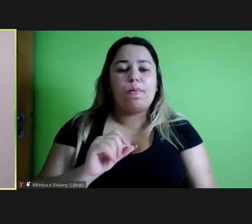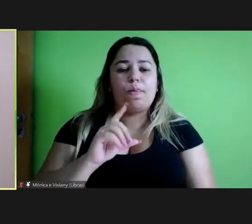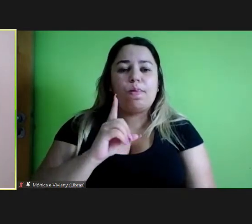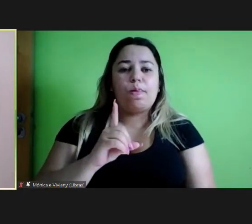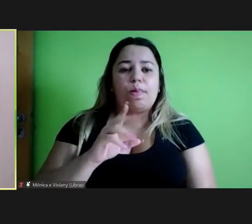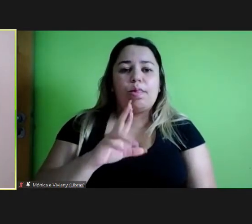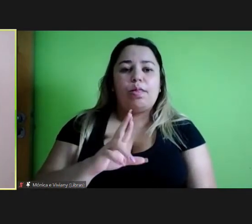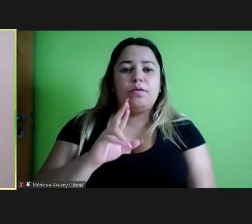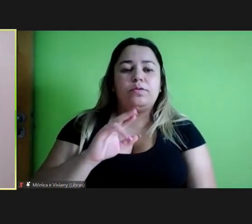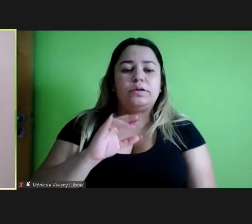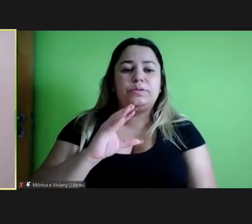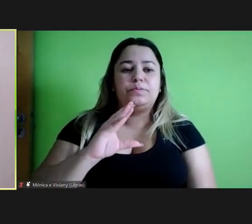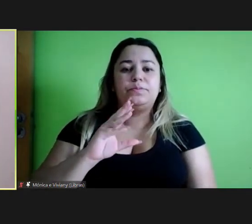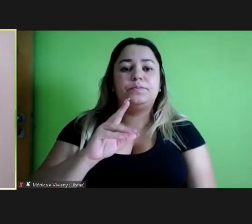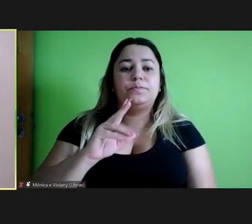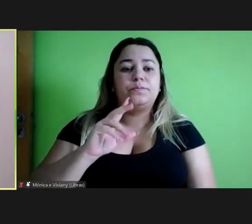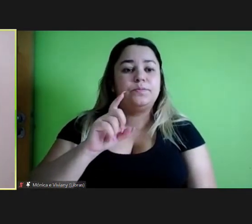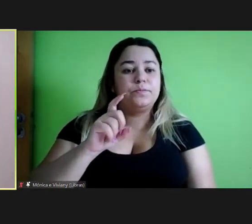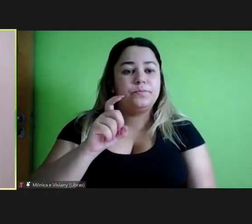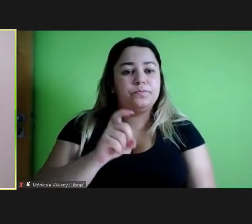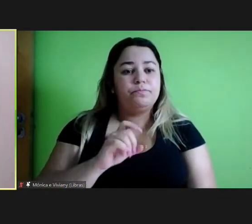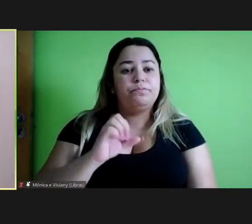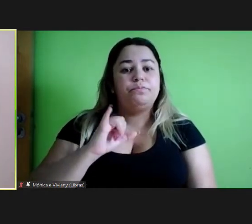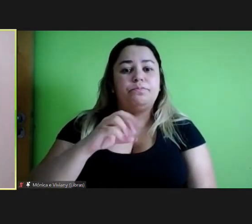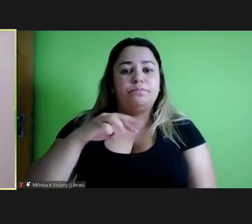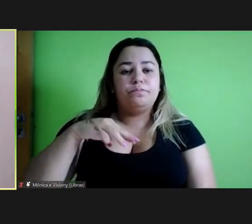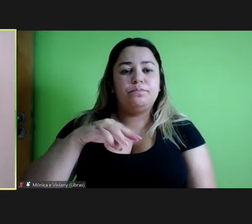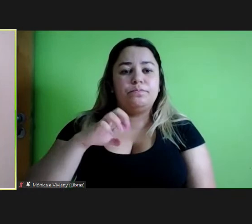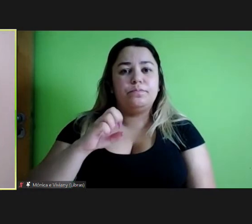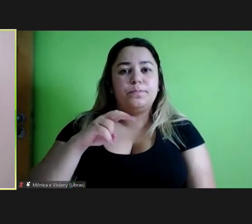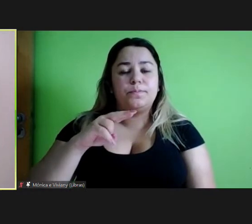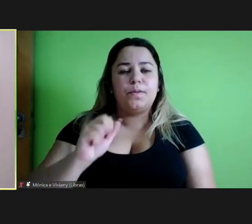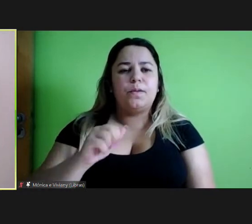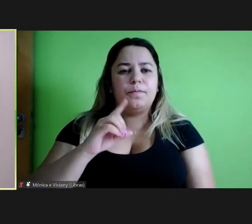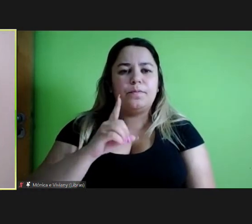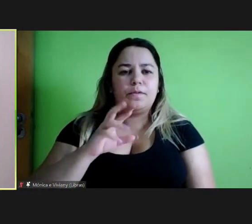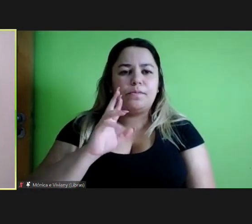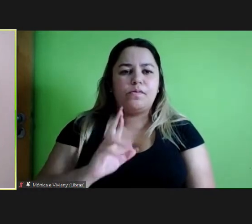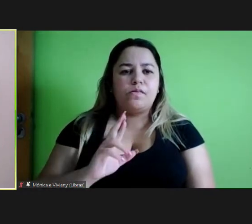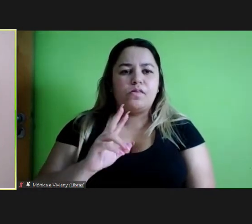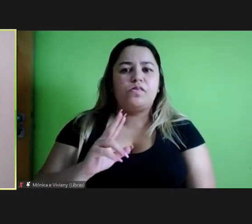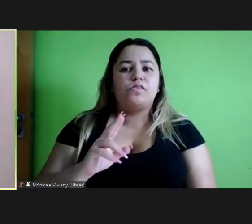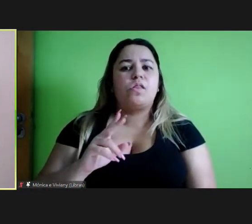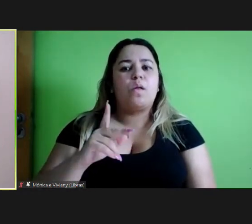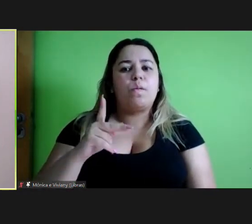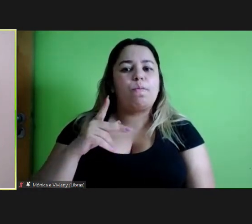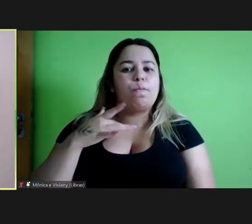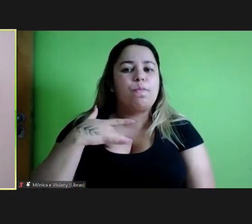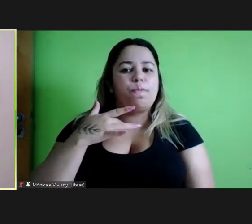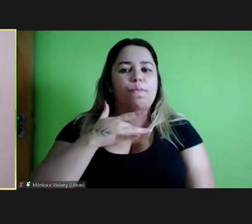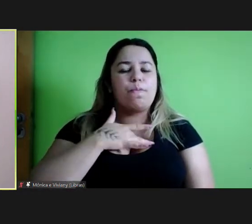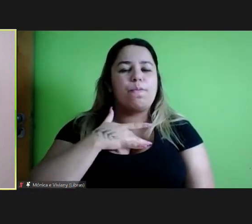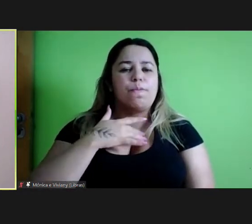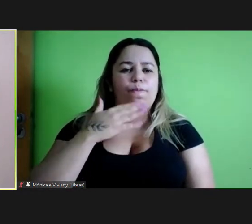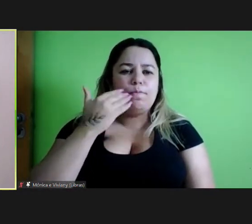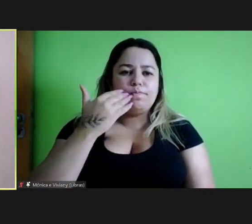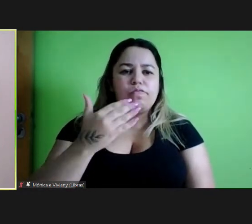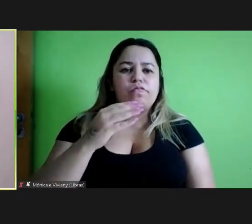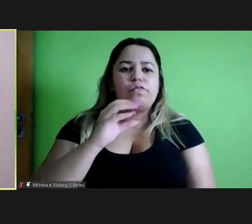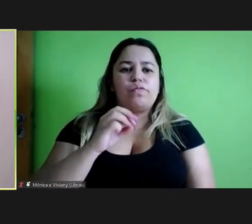going to have the presentation of Dr. Ximena Ramos Salas, a doctor in public health care and